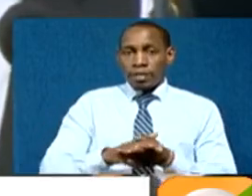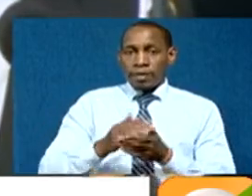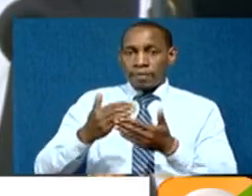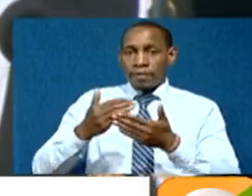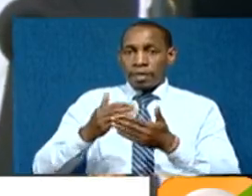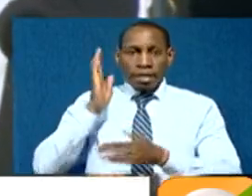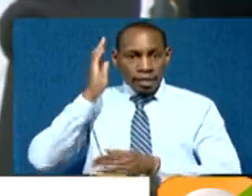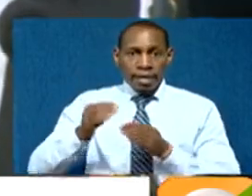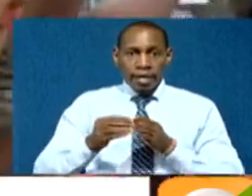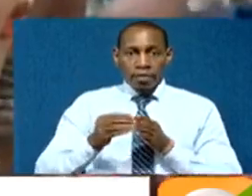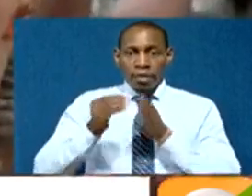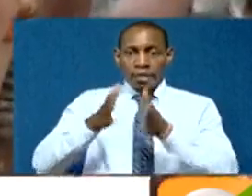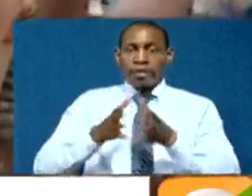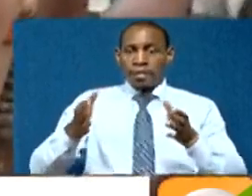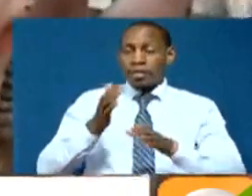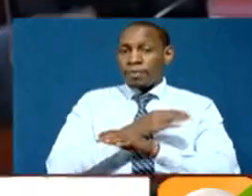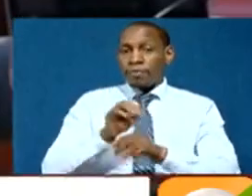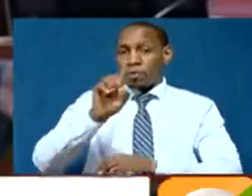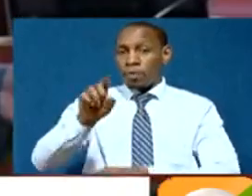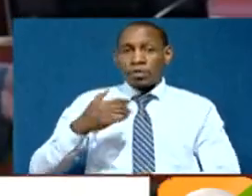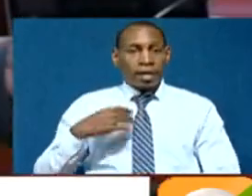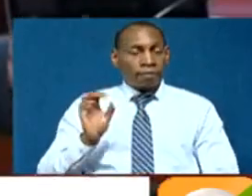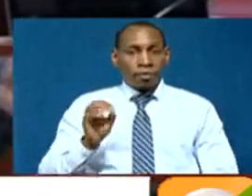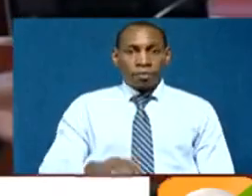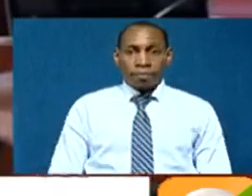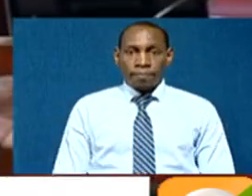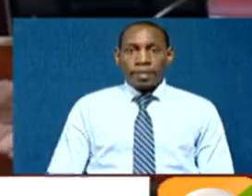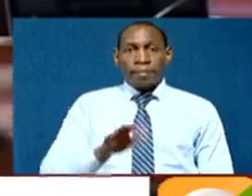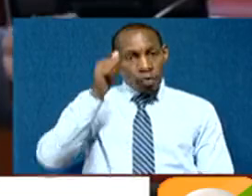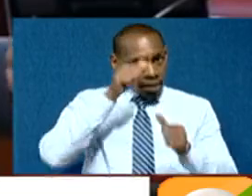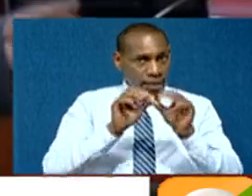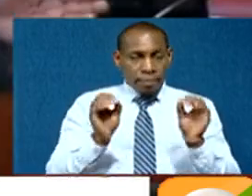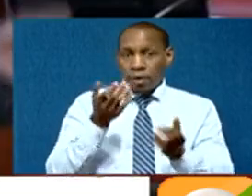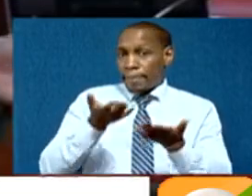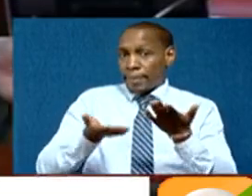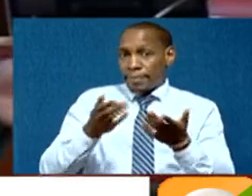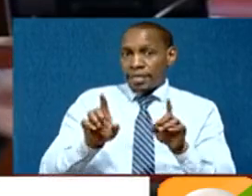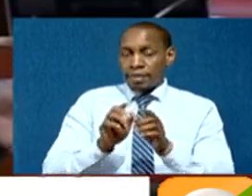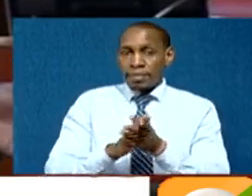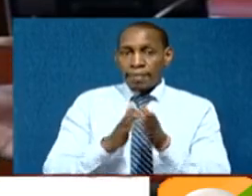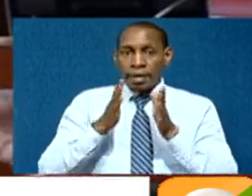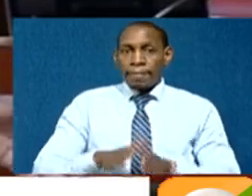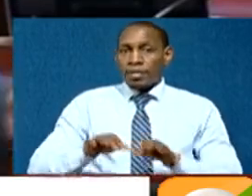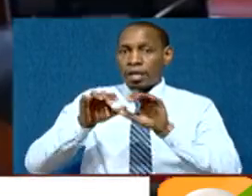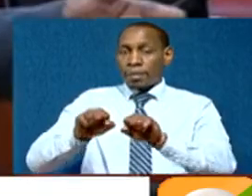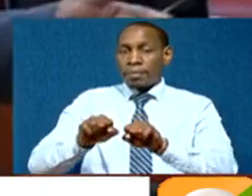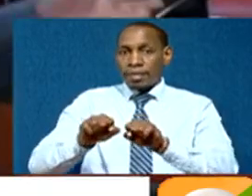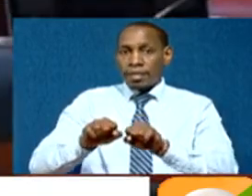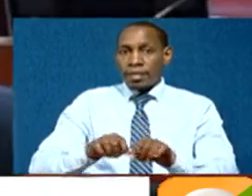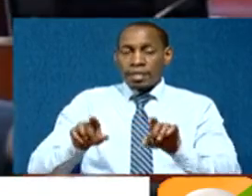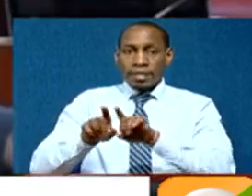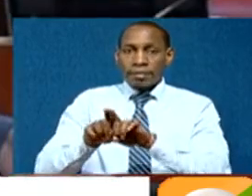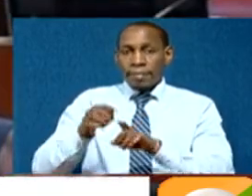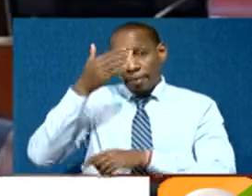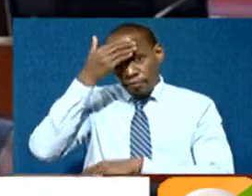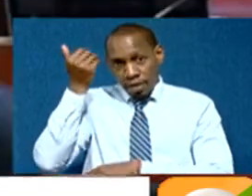as the leader of majority, didn't raise questions. How come we could not remember? Maybe even the person who took over from him has also